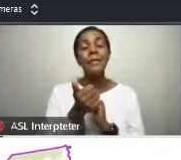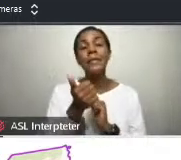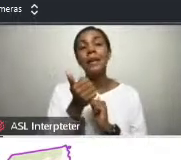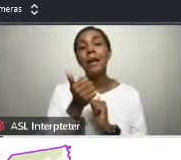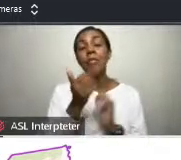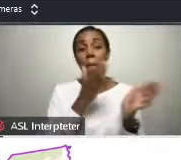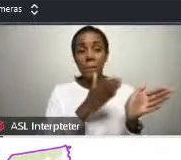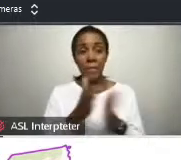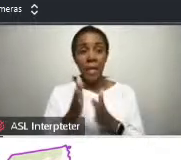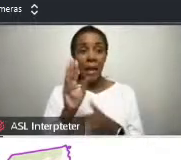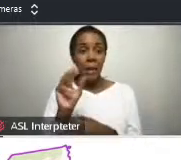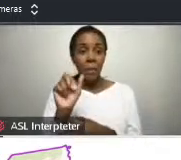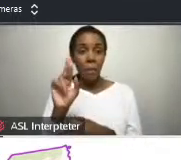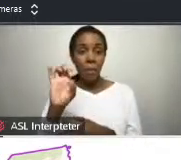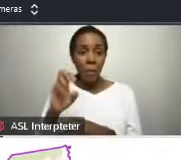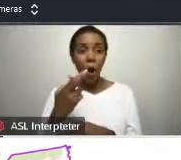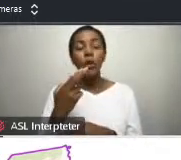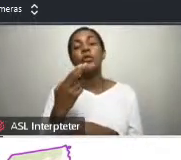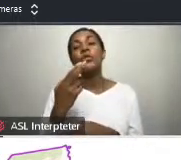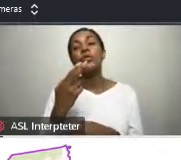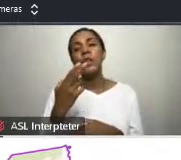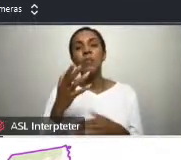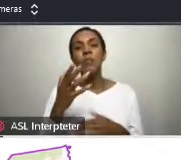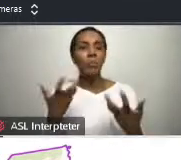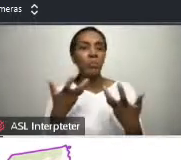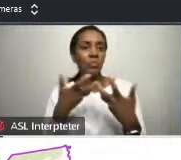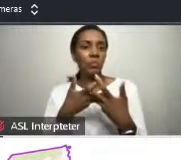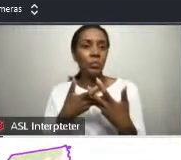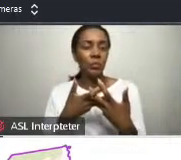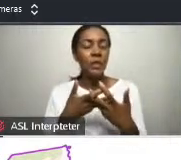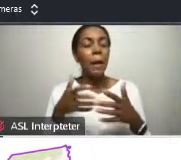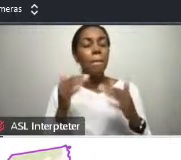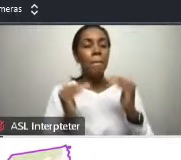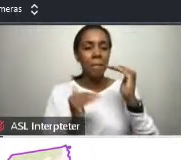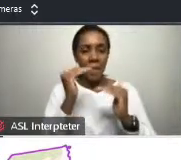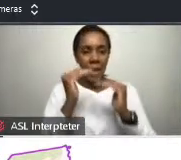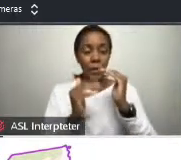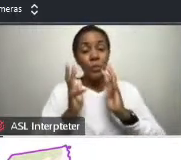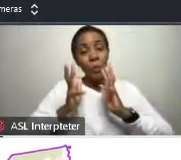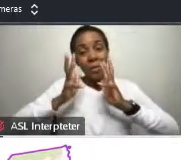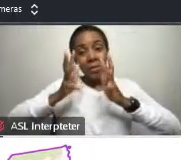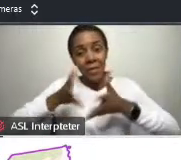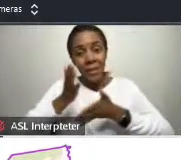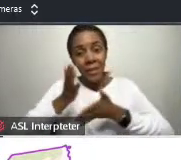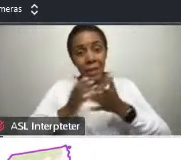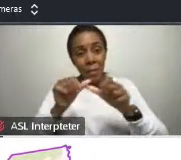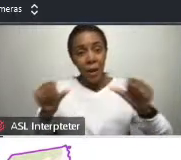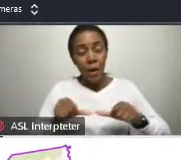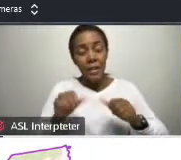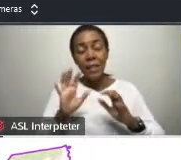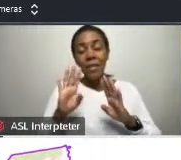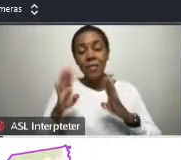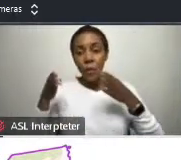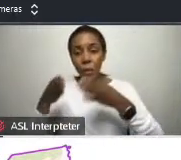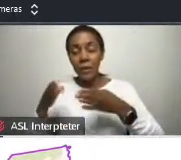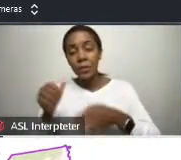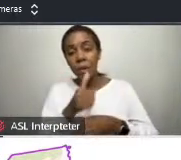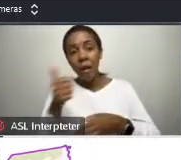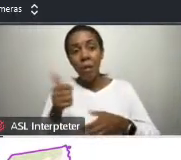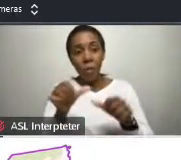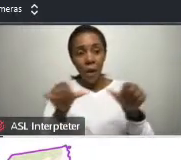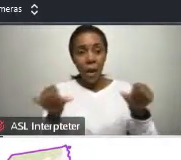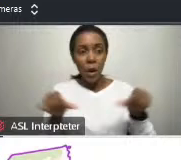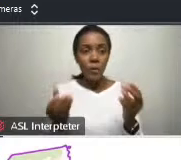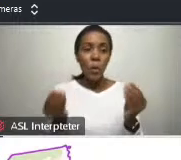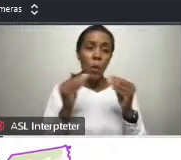areas of the city. So leaving some areas remaining on the map as CMU3, and then really focusing on areas that were